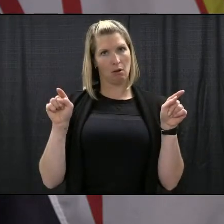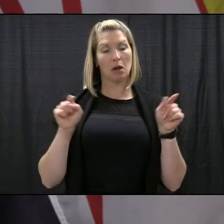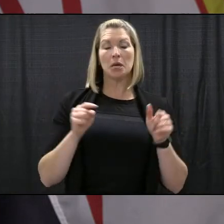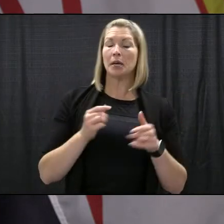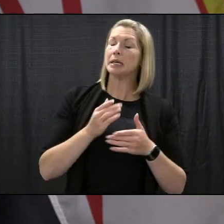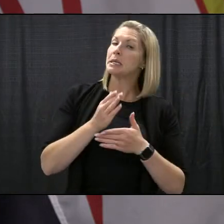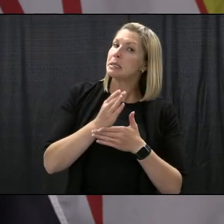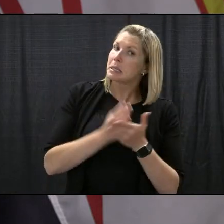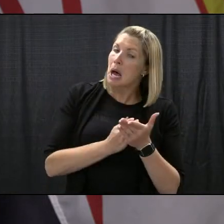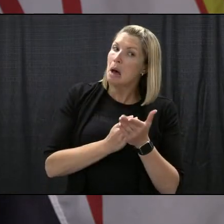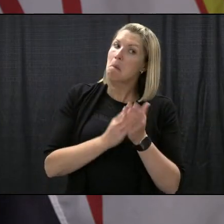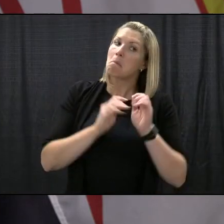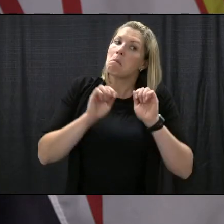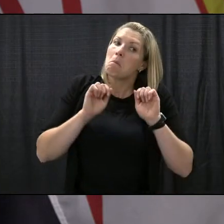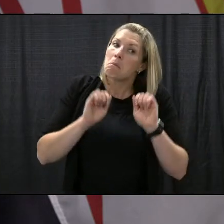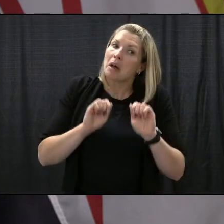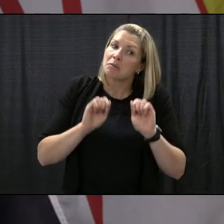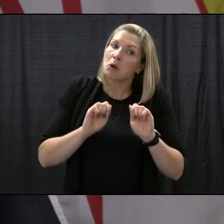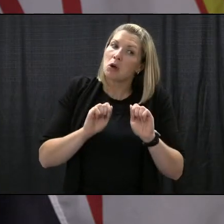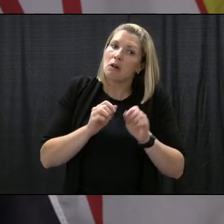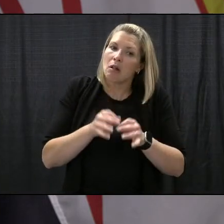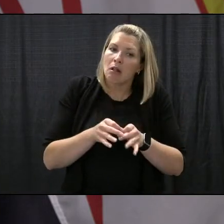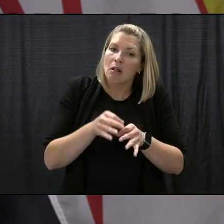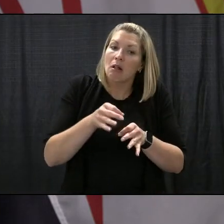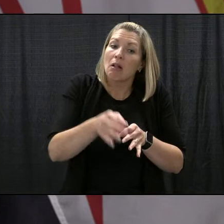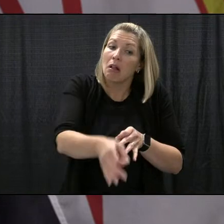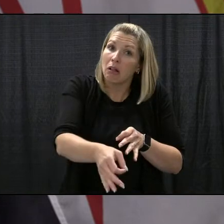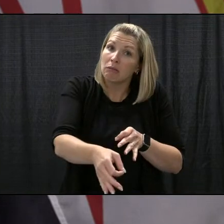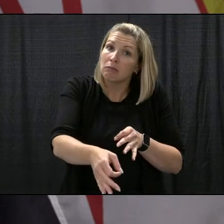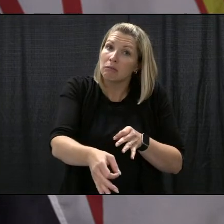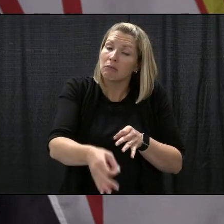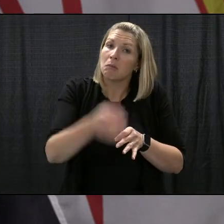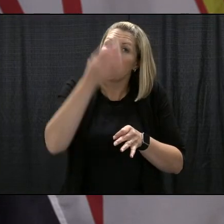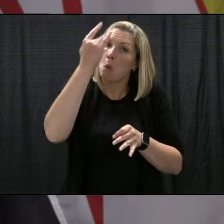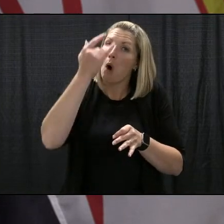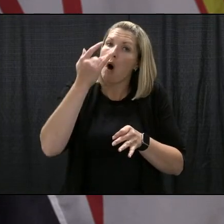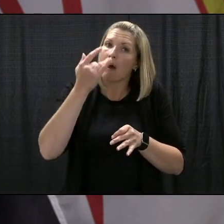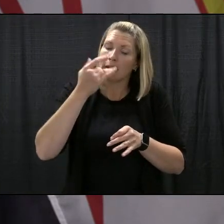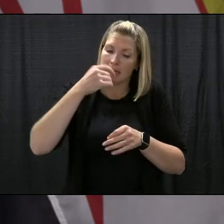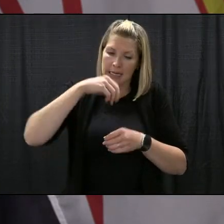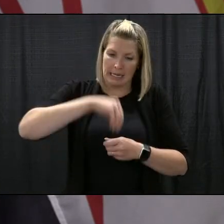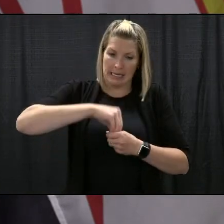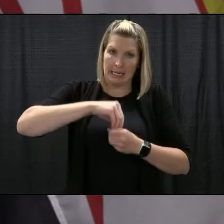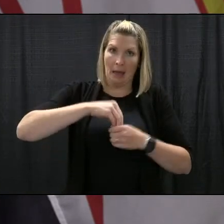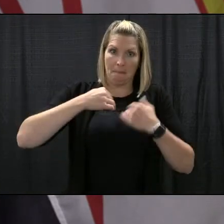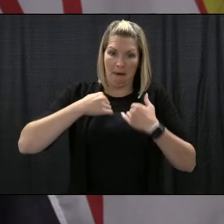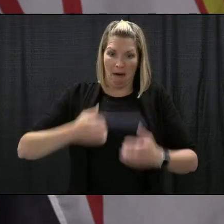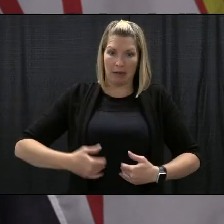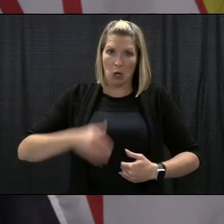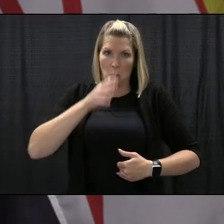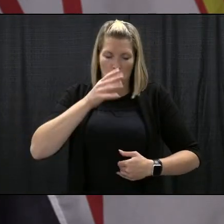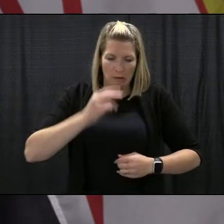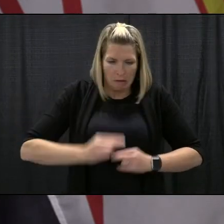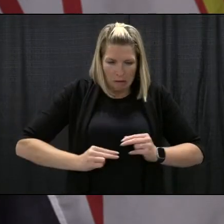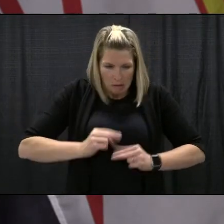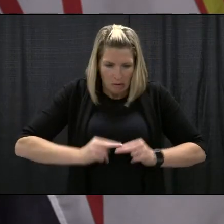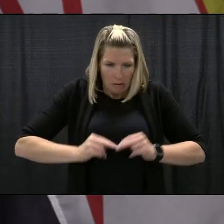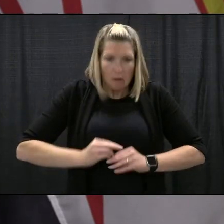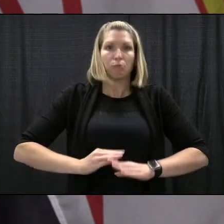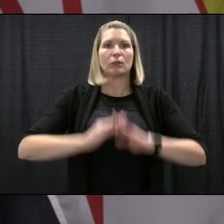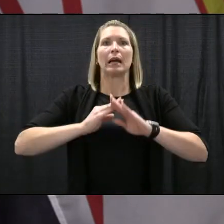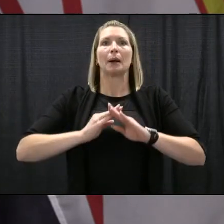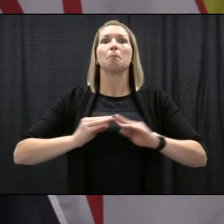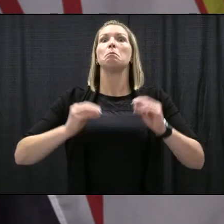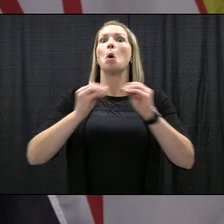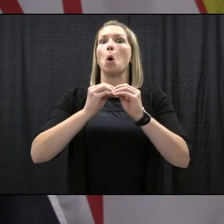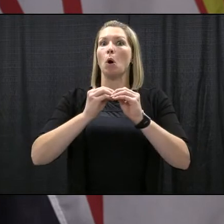that perhaps a longer interval may provide higher levels of immune response. And because of that,